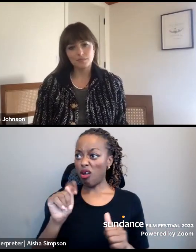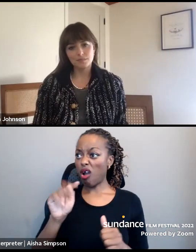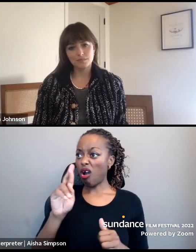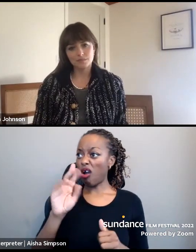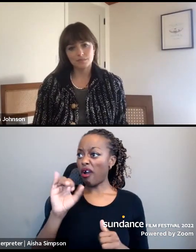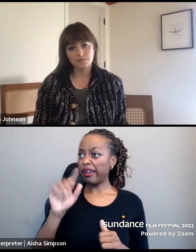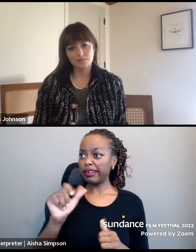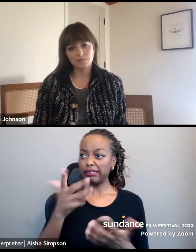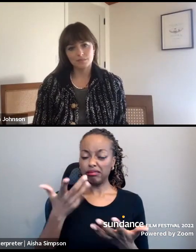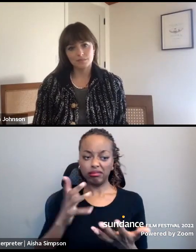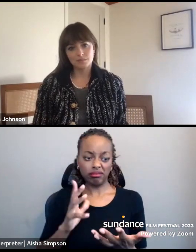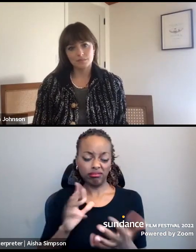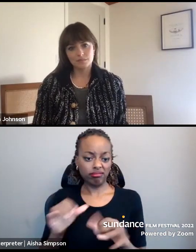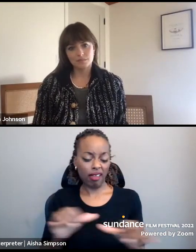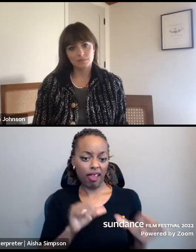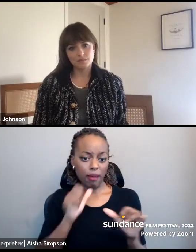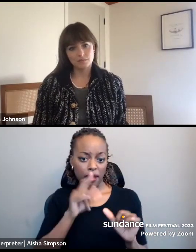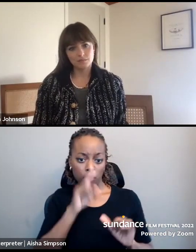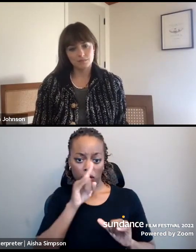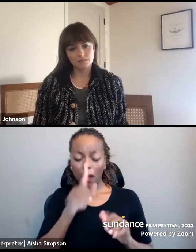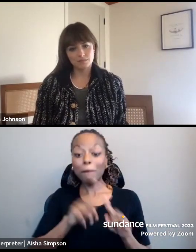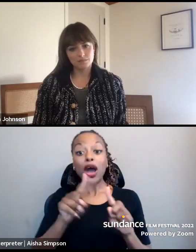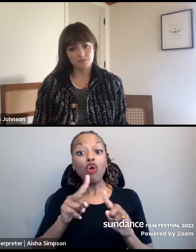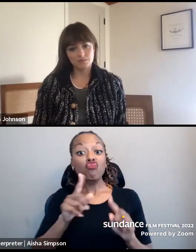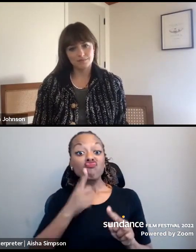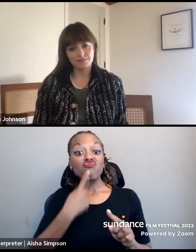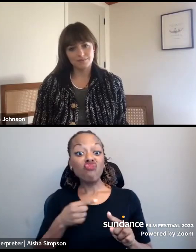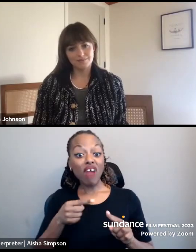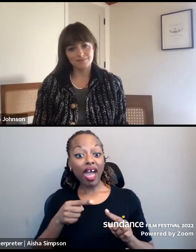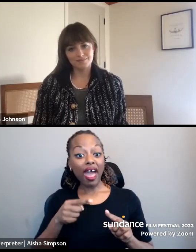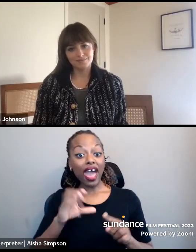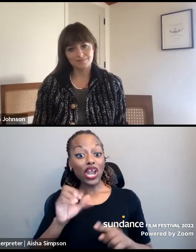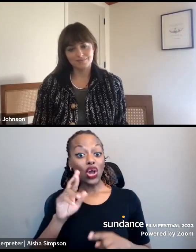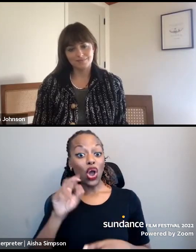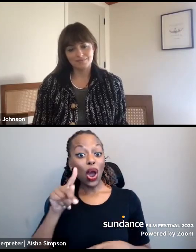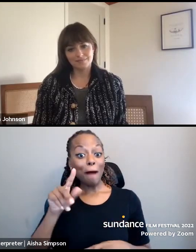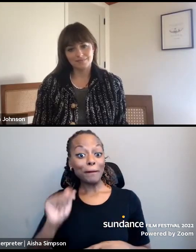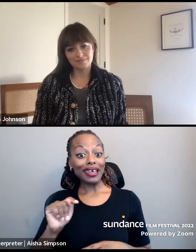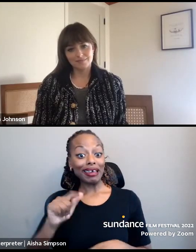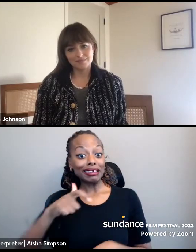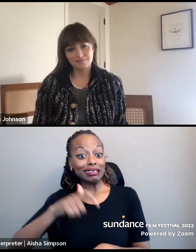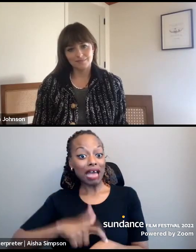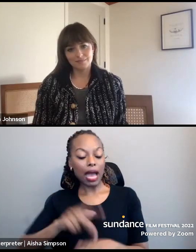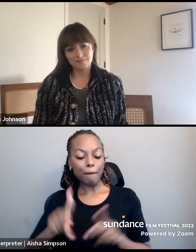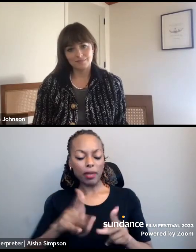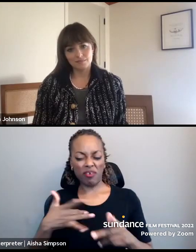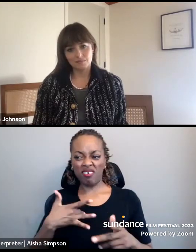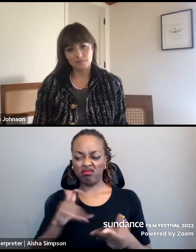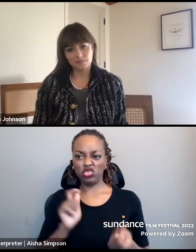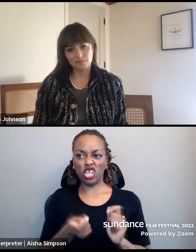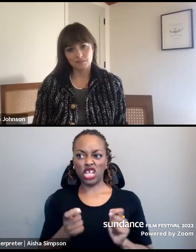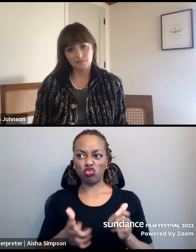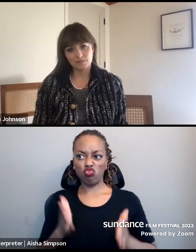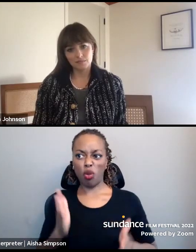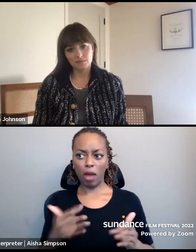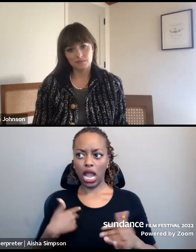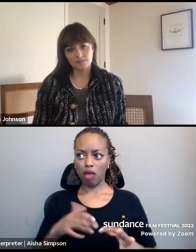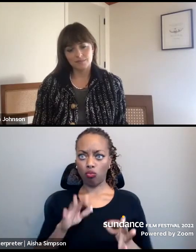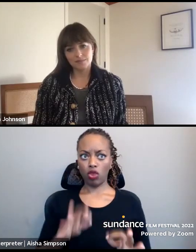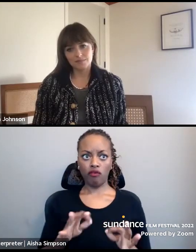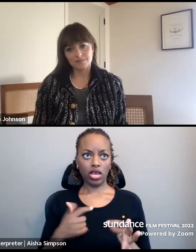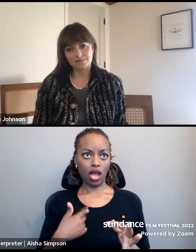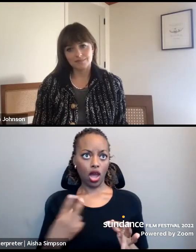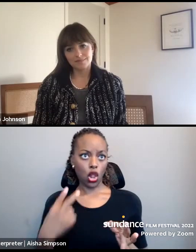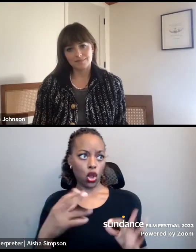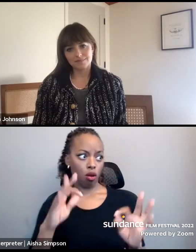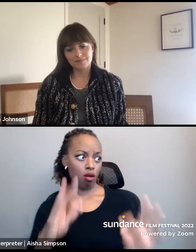carpet time, everybody's like, should I be a robot, or how do I act, or, am I perfect enough, or what kind of image am I trying to portray? And it can be